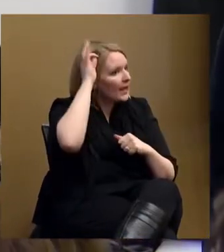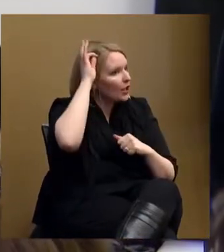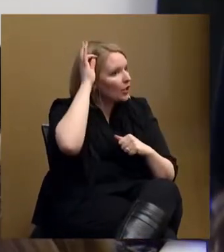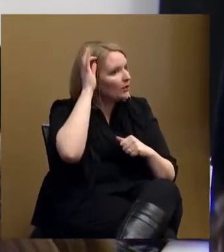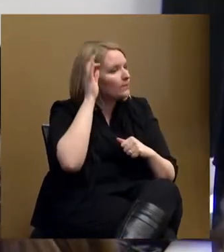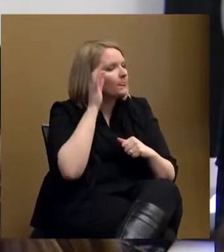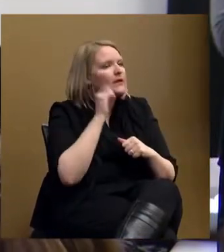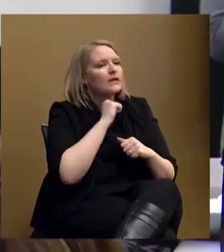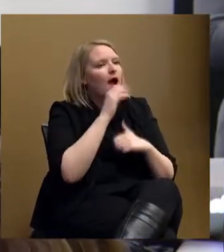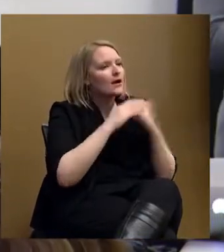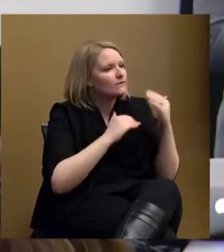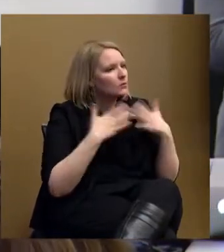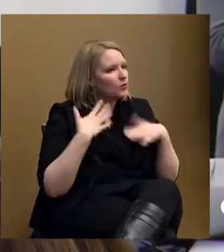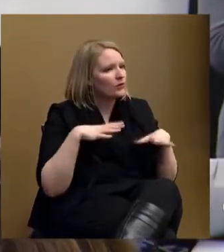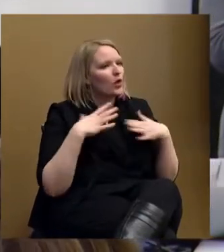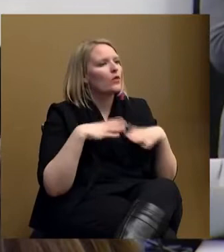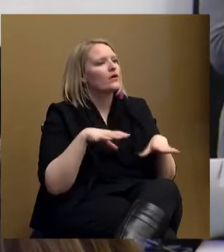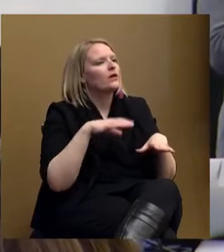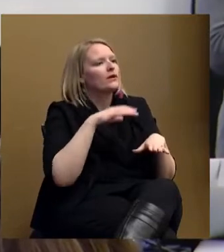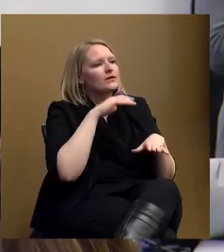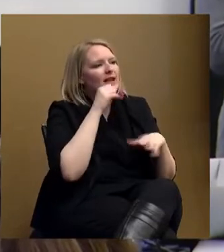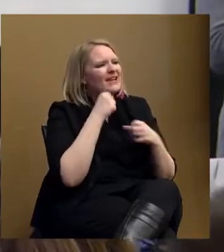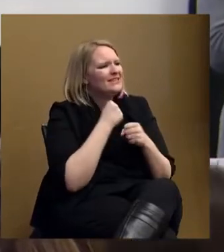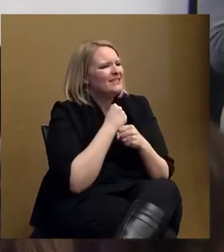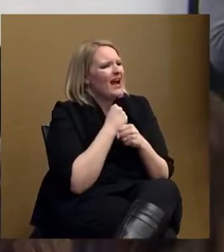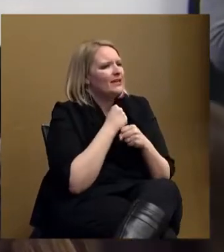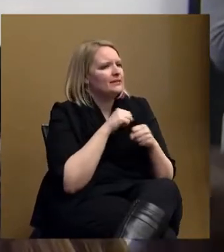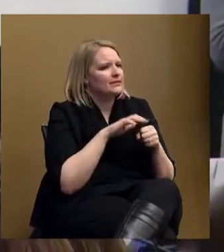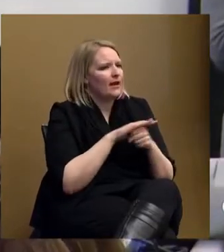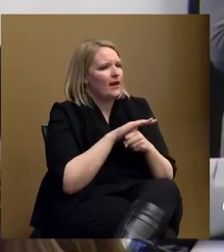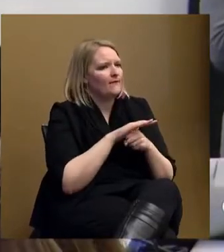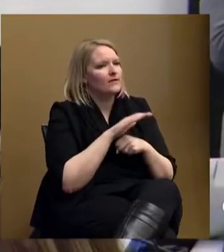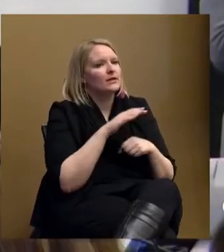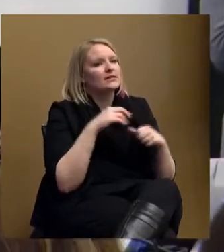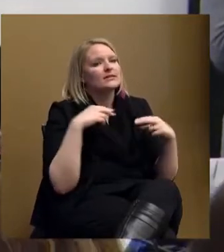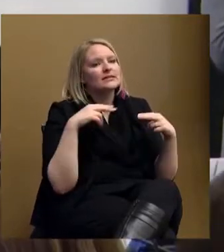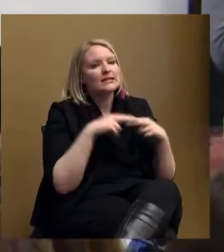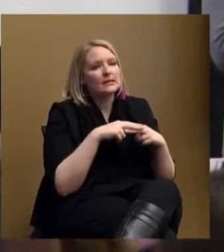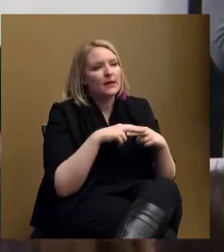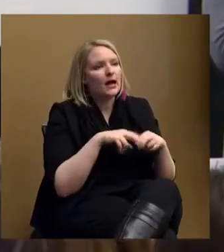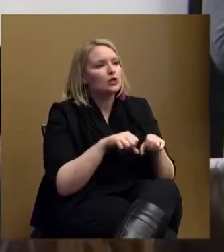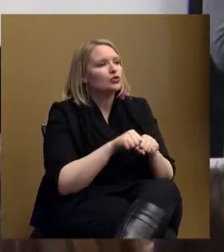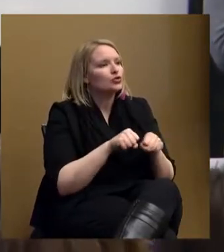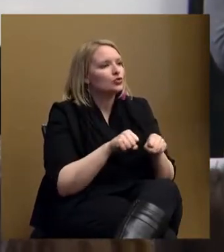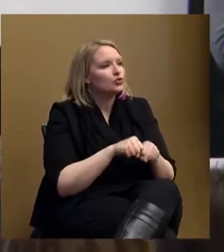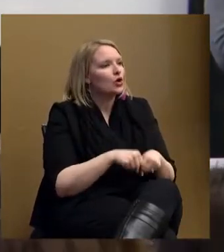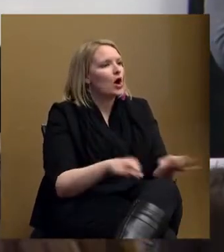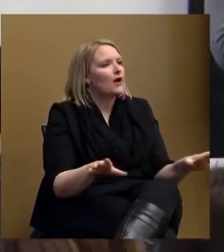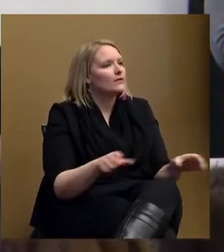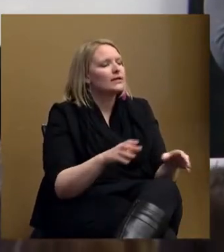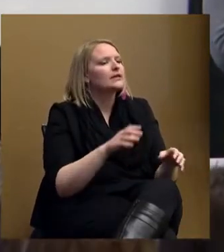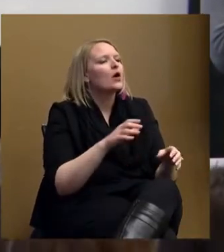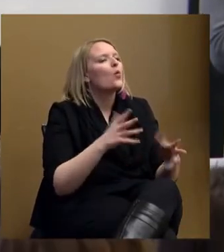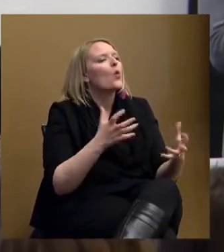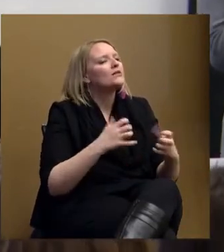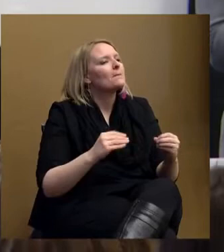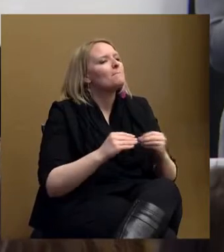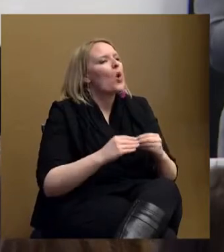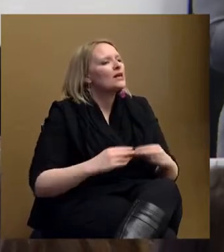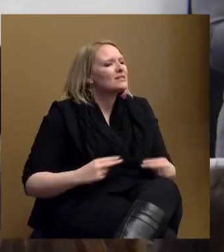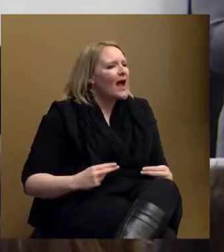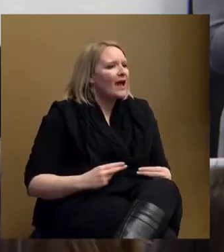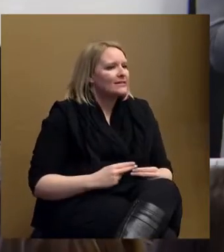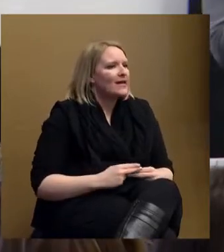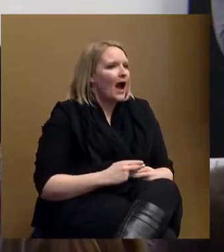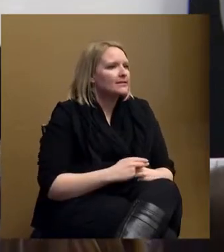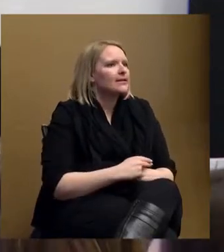with clothing, not tight enough, seatbelt, shoes, likes them all off. Never tight enough. Oh, never tight Never enough.